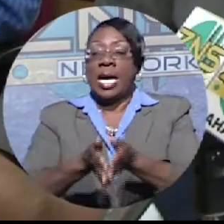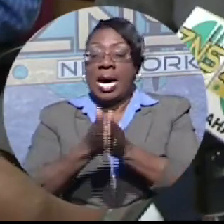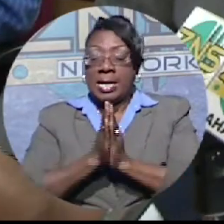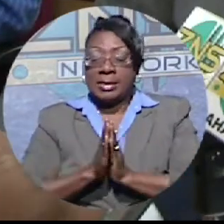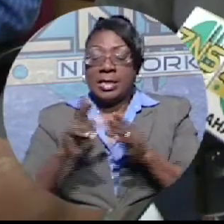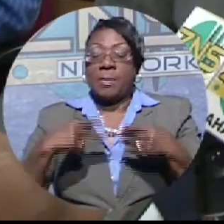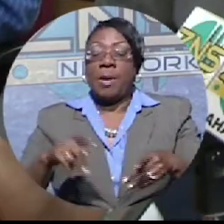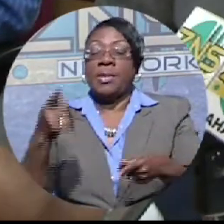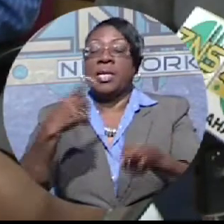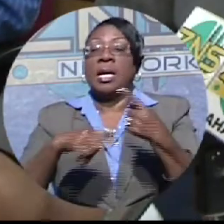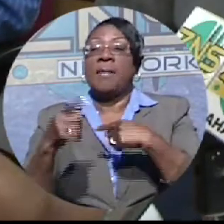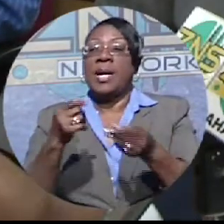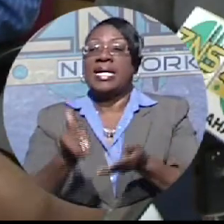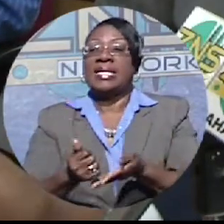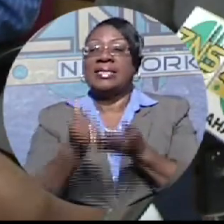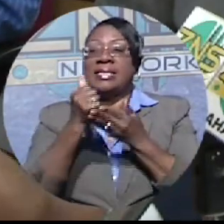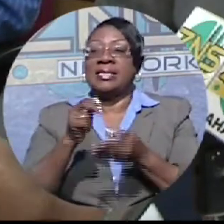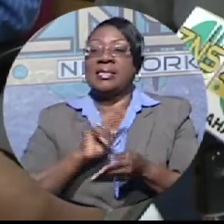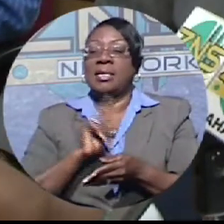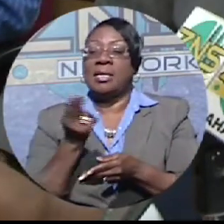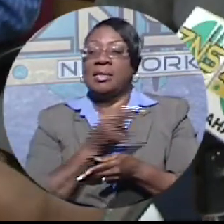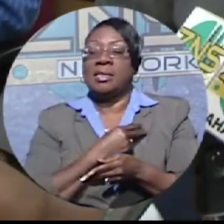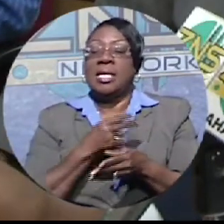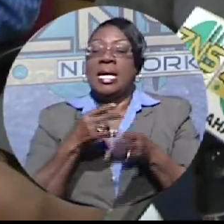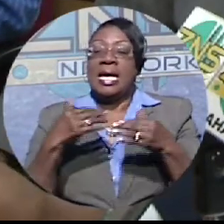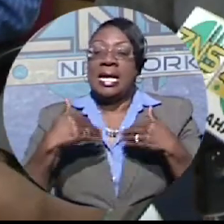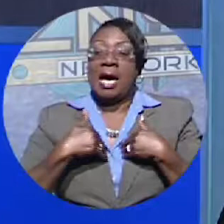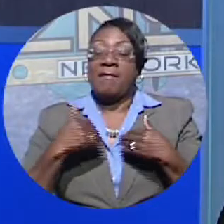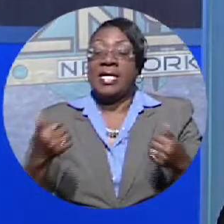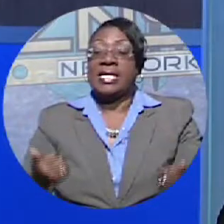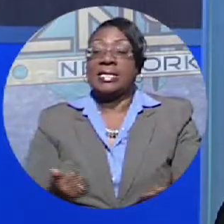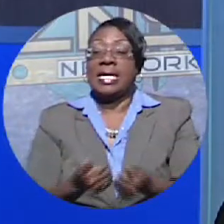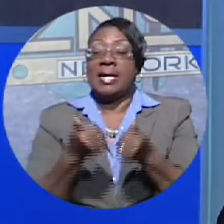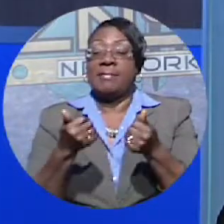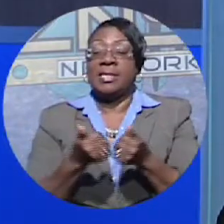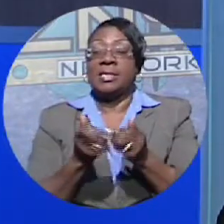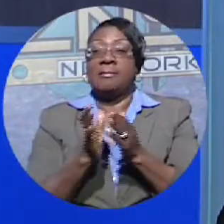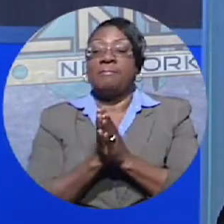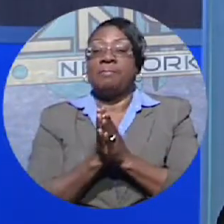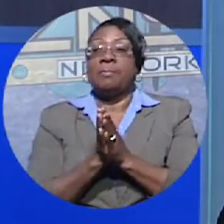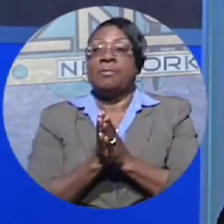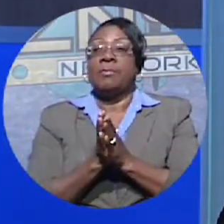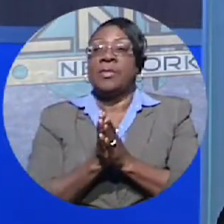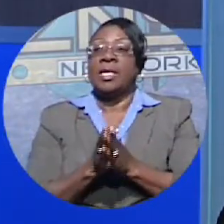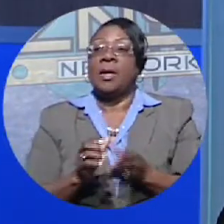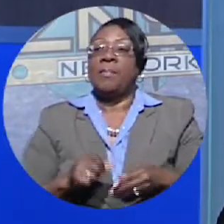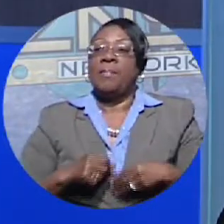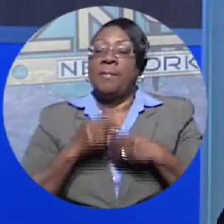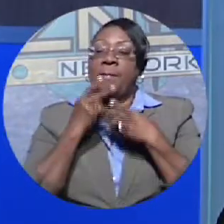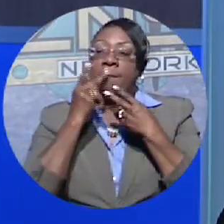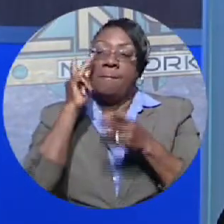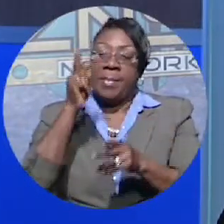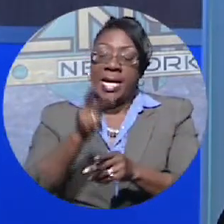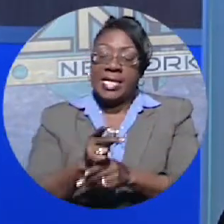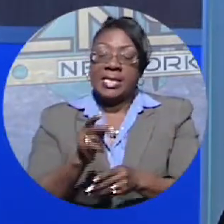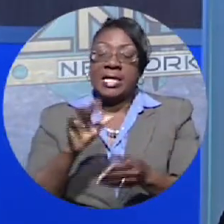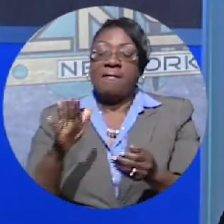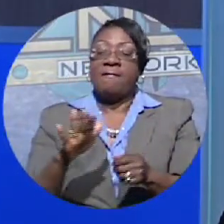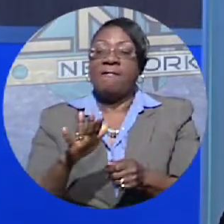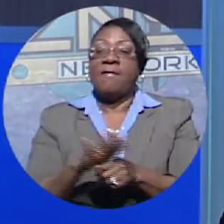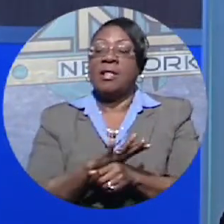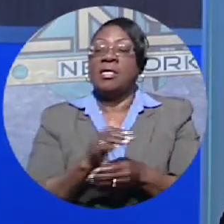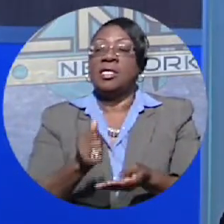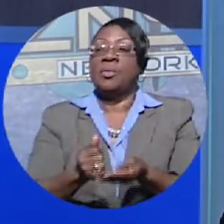actually assist us in putting on this tournament. Now pledging their full support behind the 2013 Law